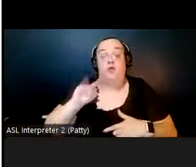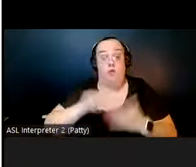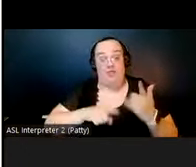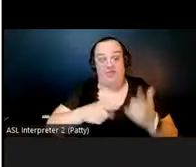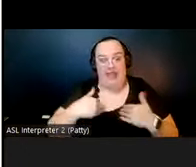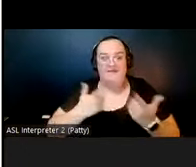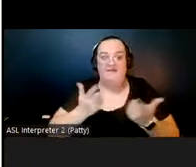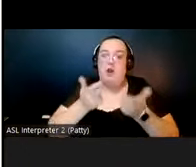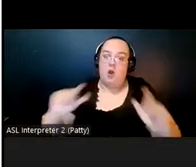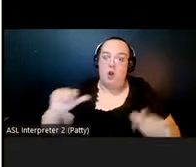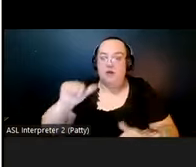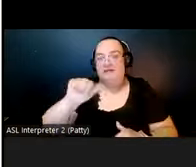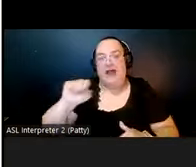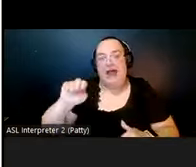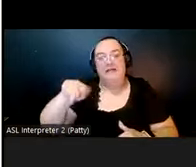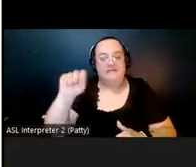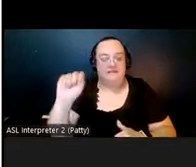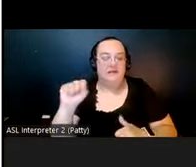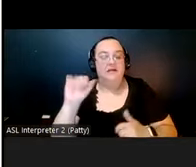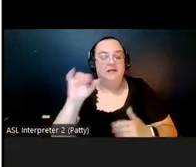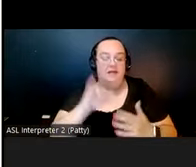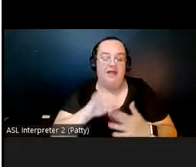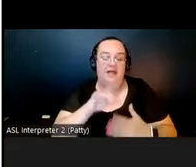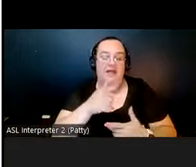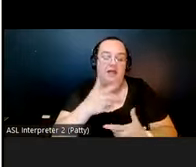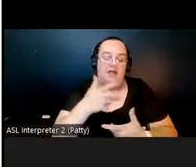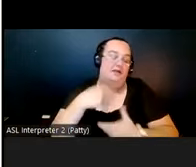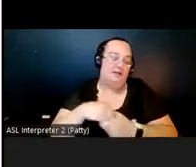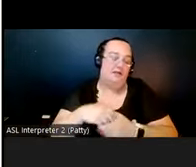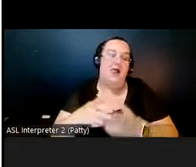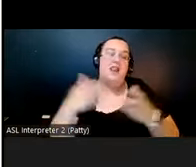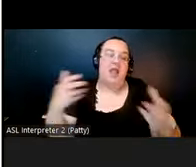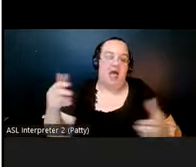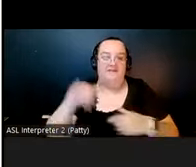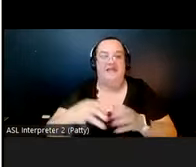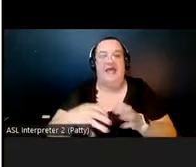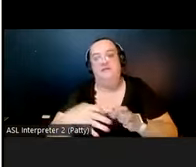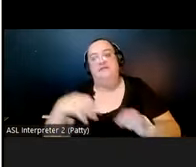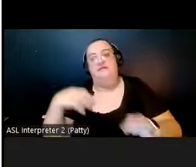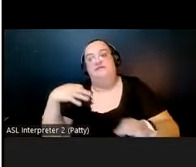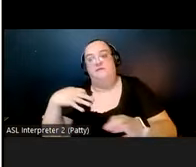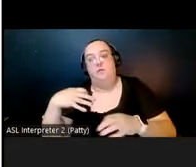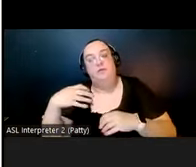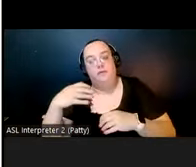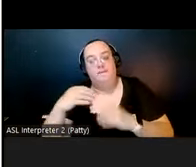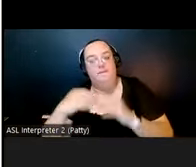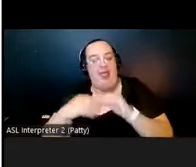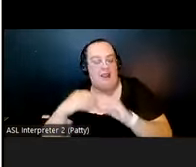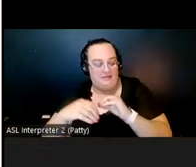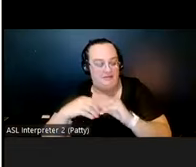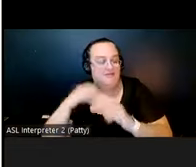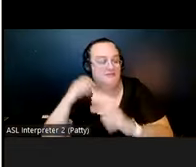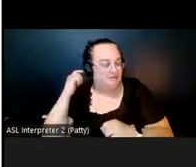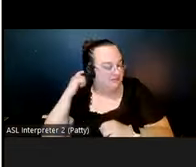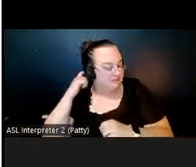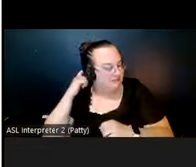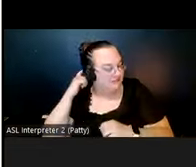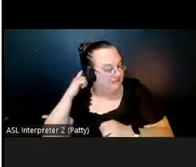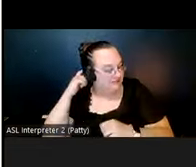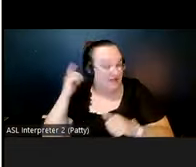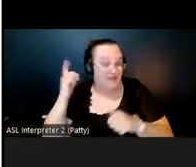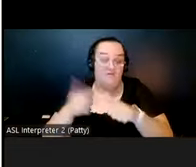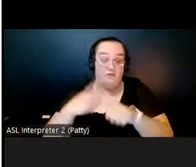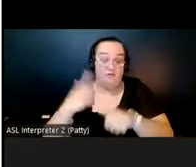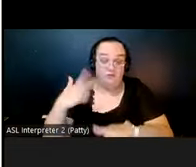asset portfolios that feature a lot of deferred maintenance. So, the first